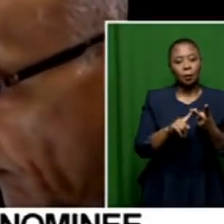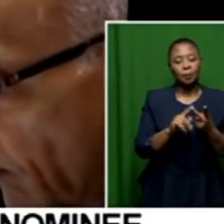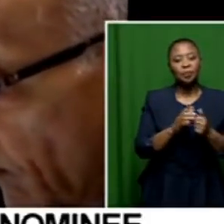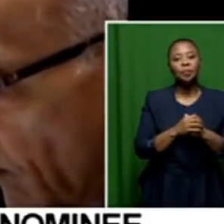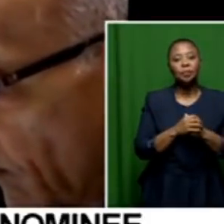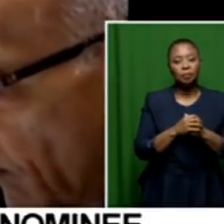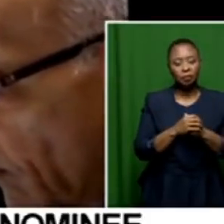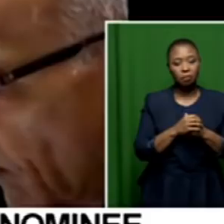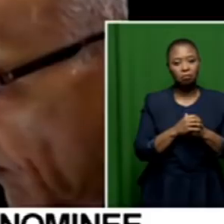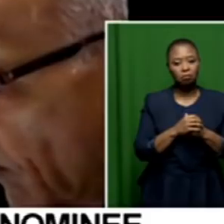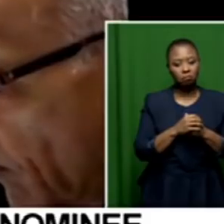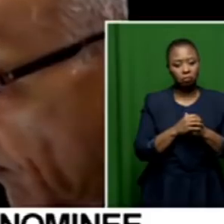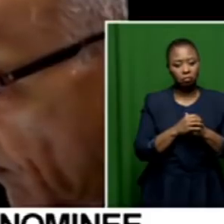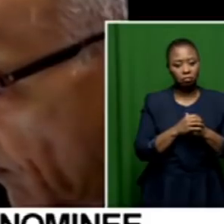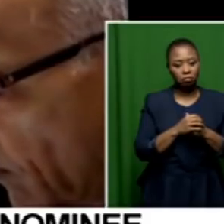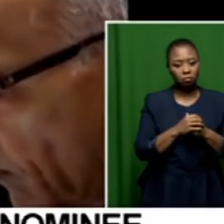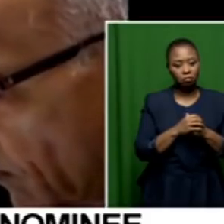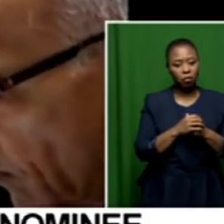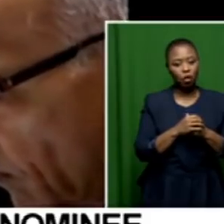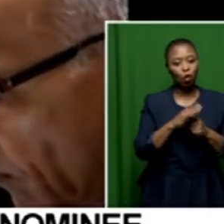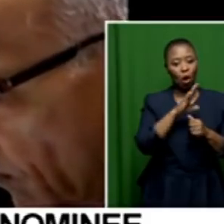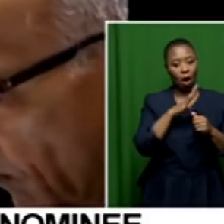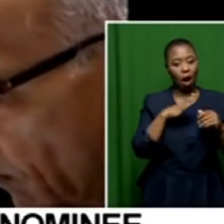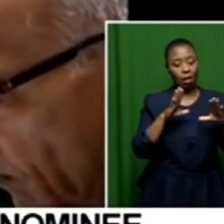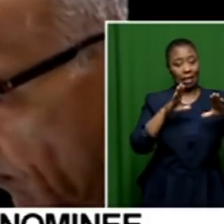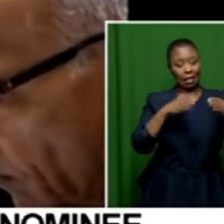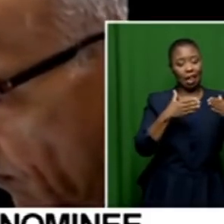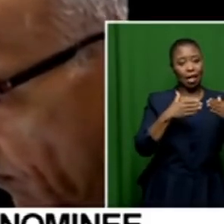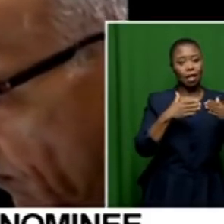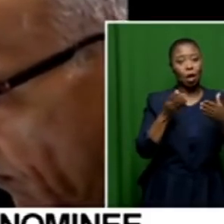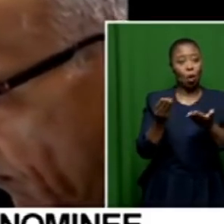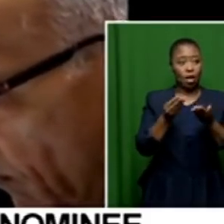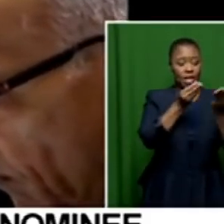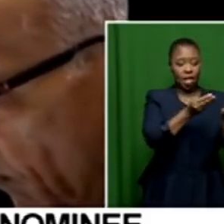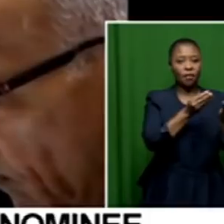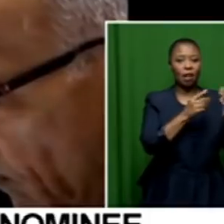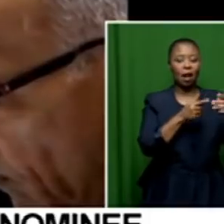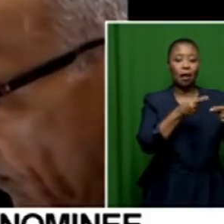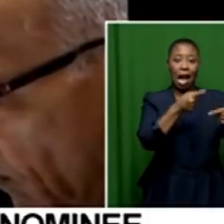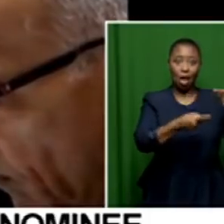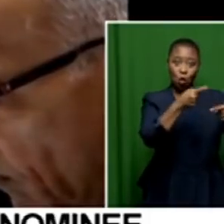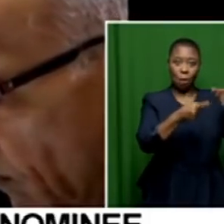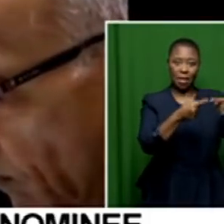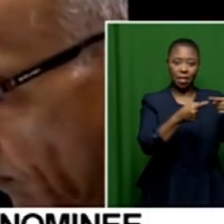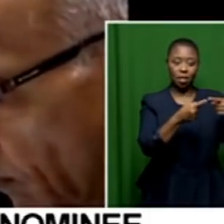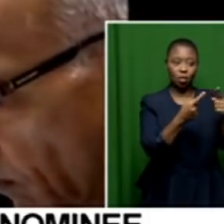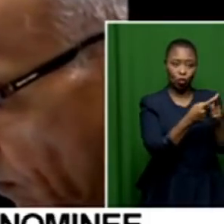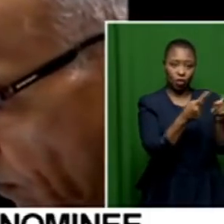when counsel would be presenting argument before them, they would be